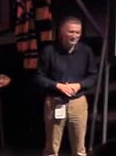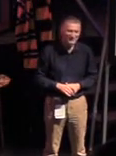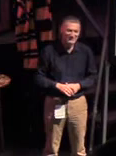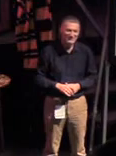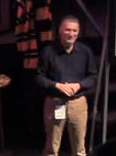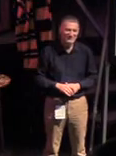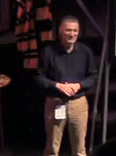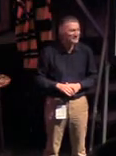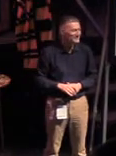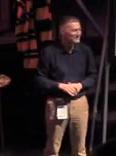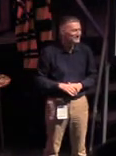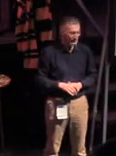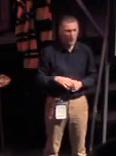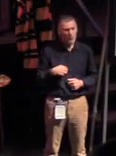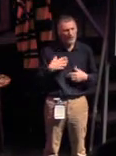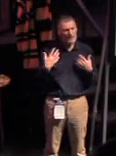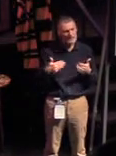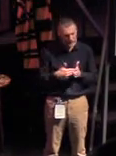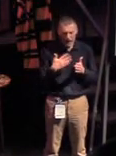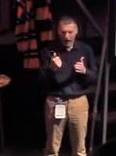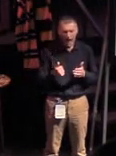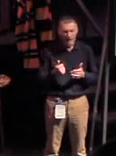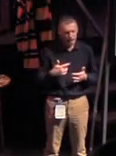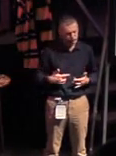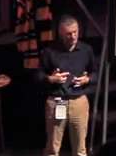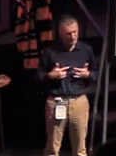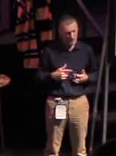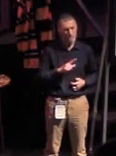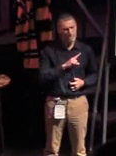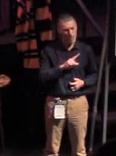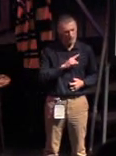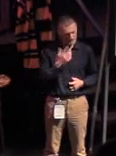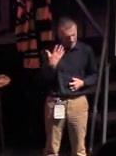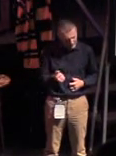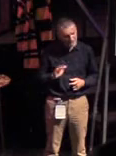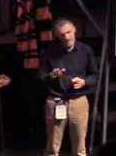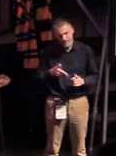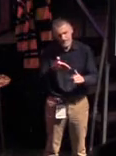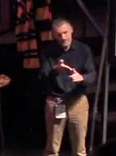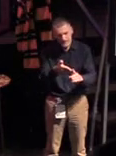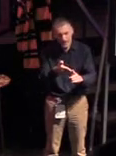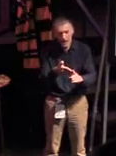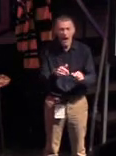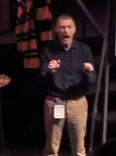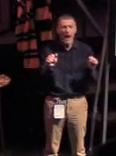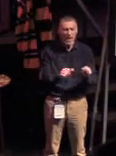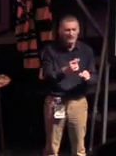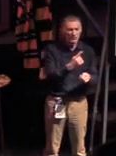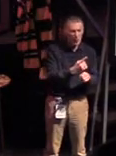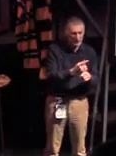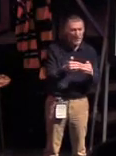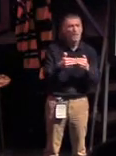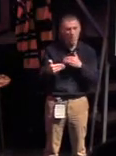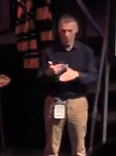But I do know we've got a sense of purpose in what we want to do. Is little talking and plenty of